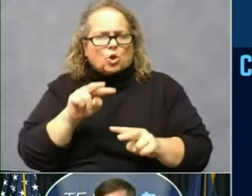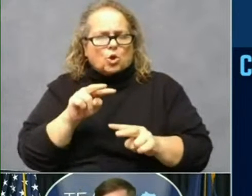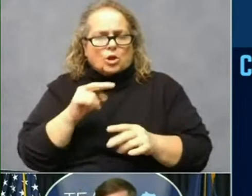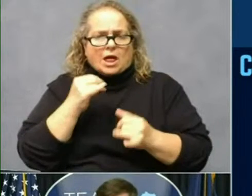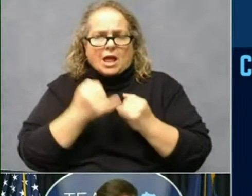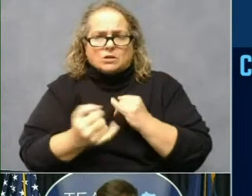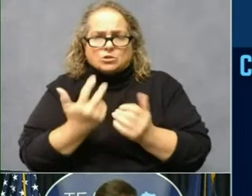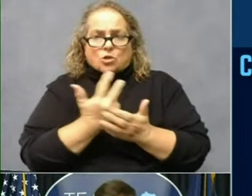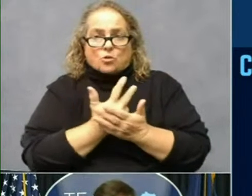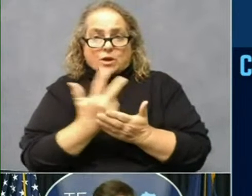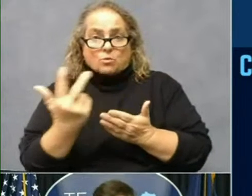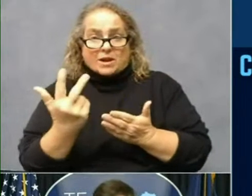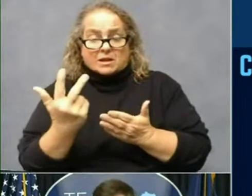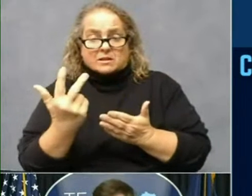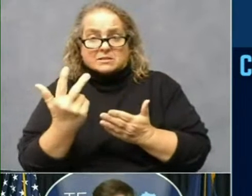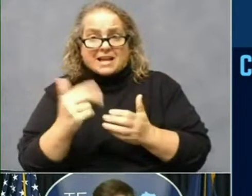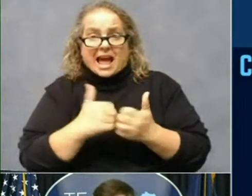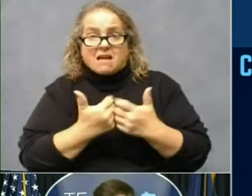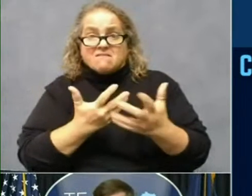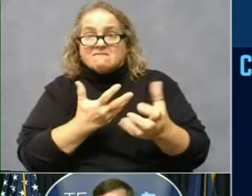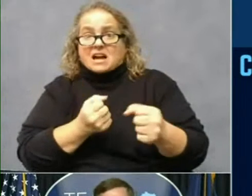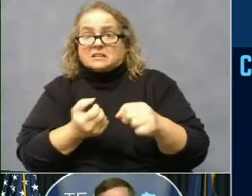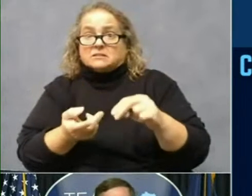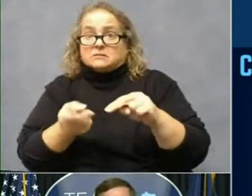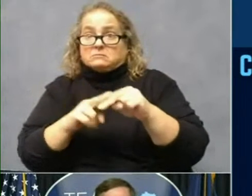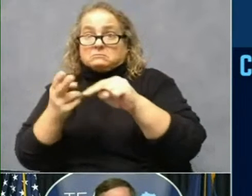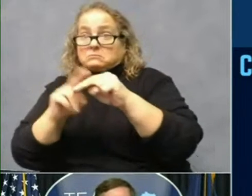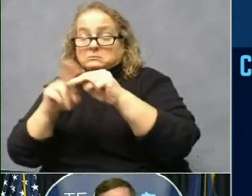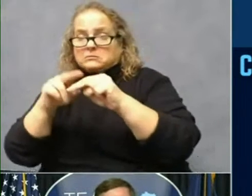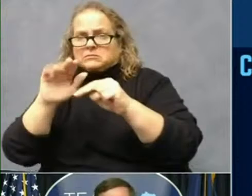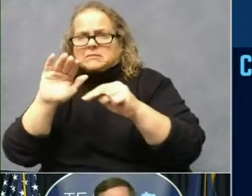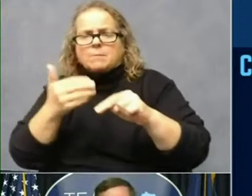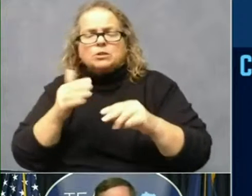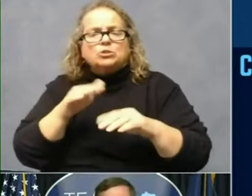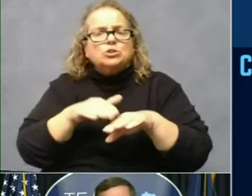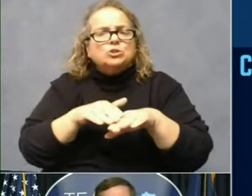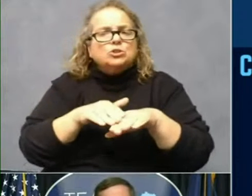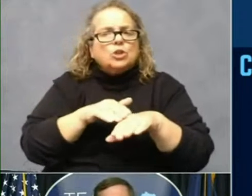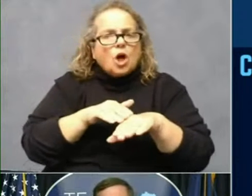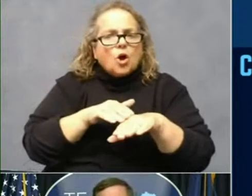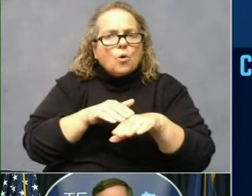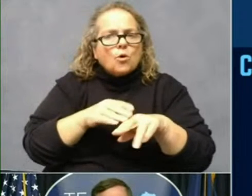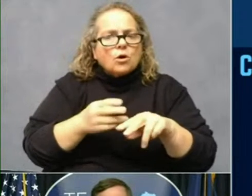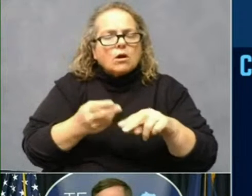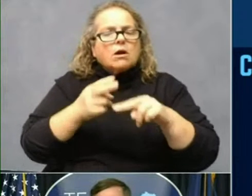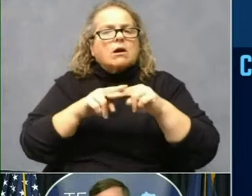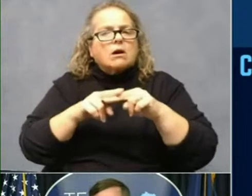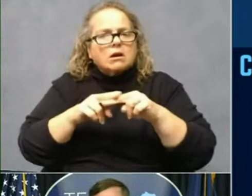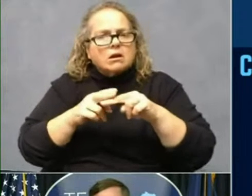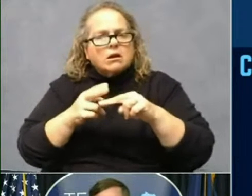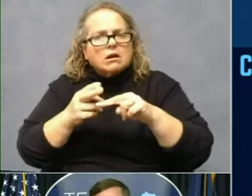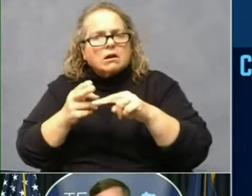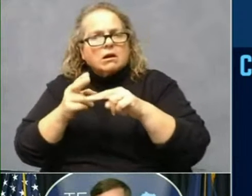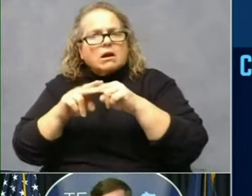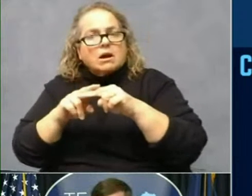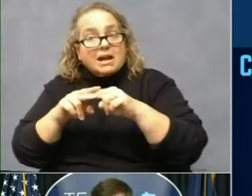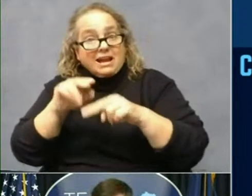look at this. And if that's the case, and if that's what we see this week, it's really good news. Now,